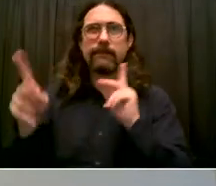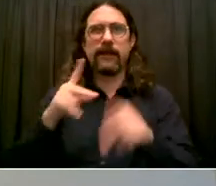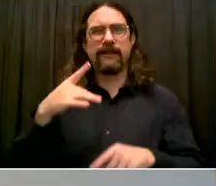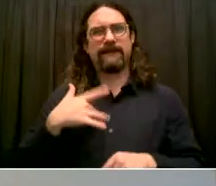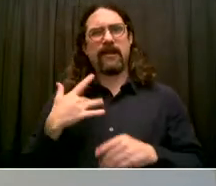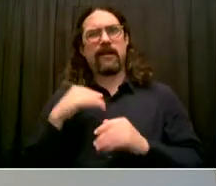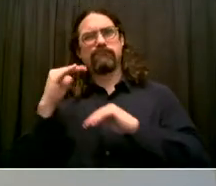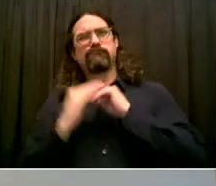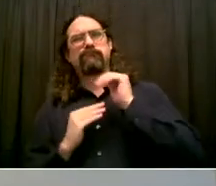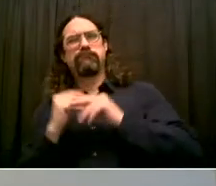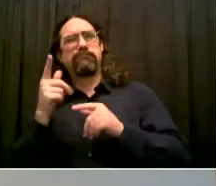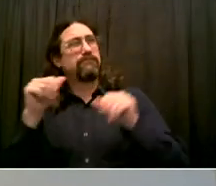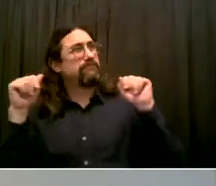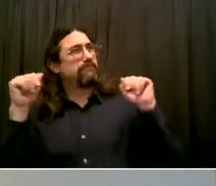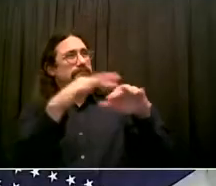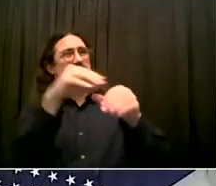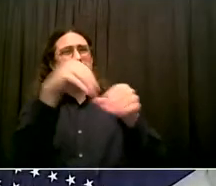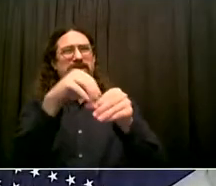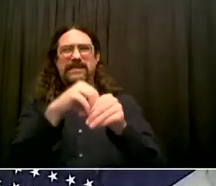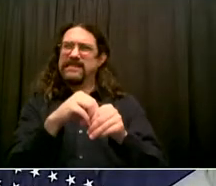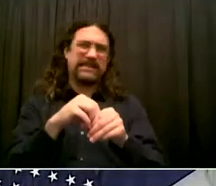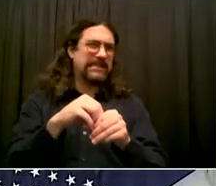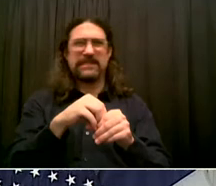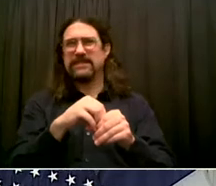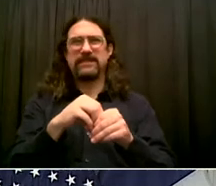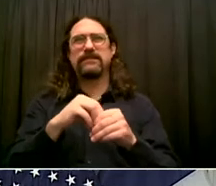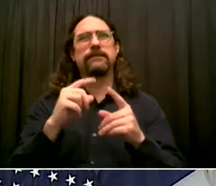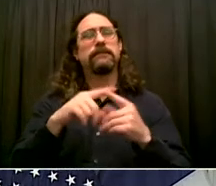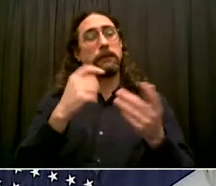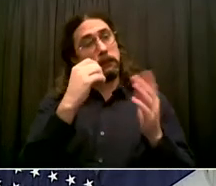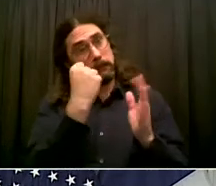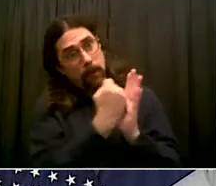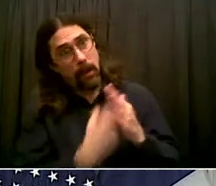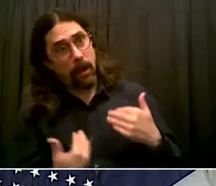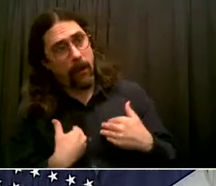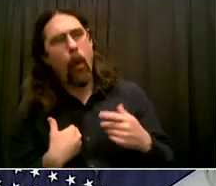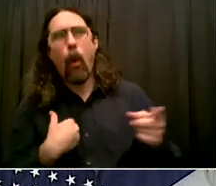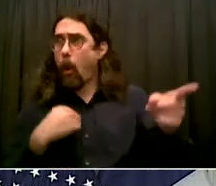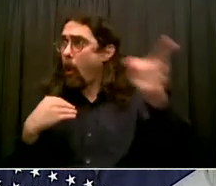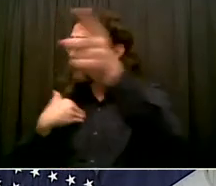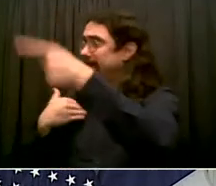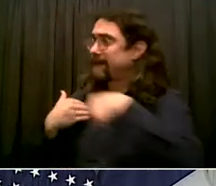to be safe than to be harmed. Thank you. Go ahead, Henry.